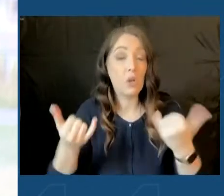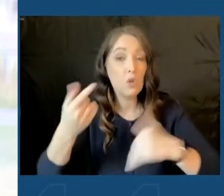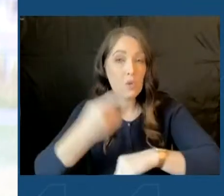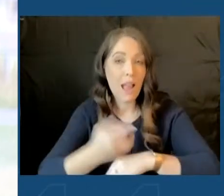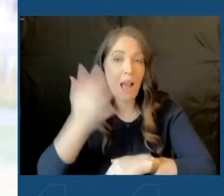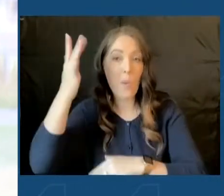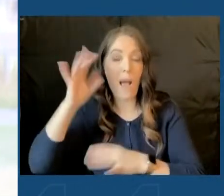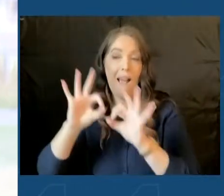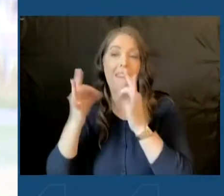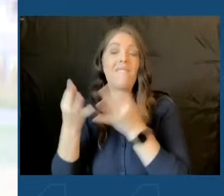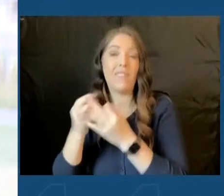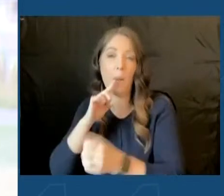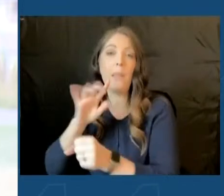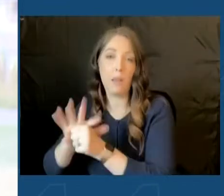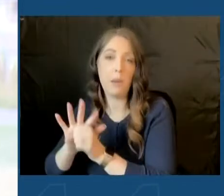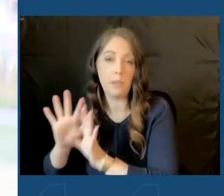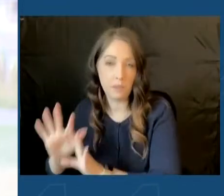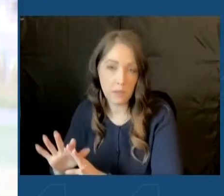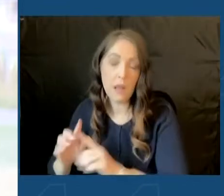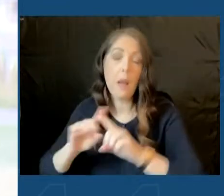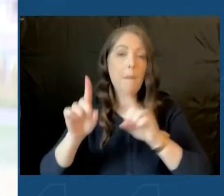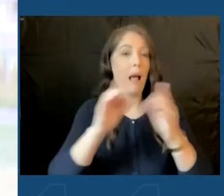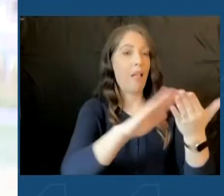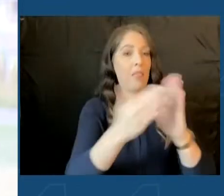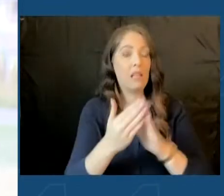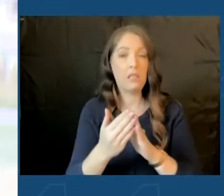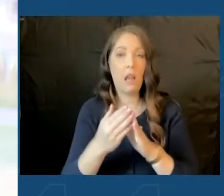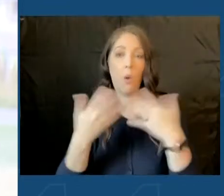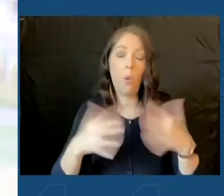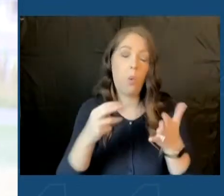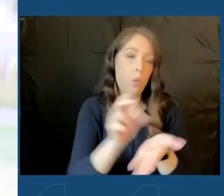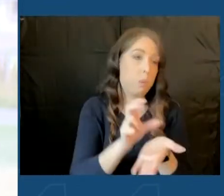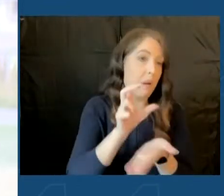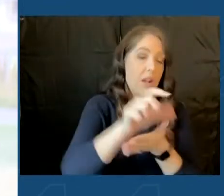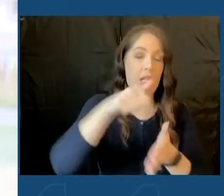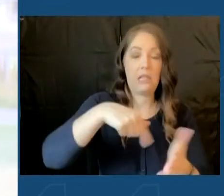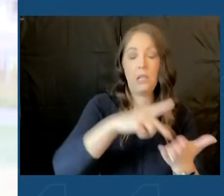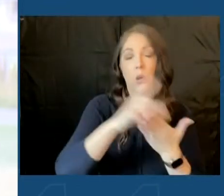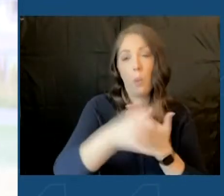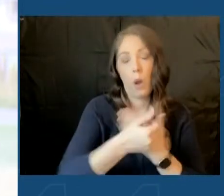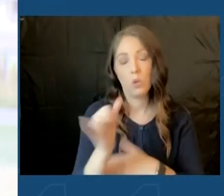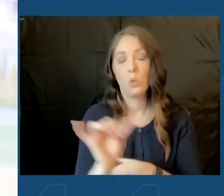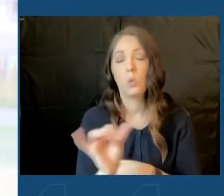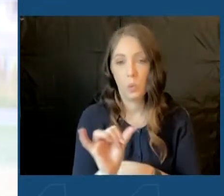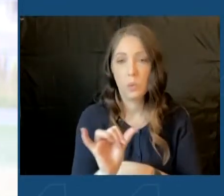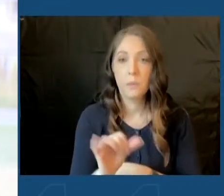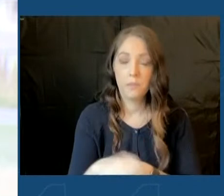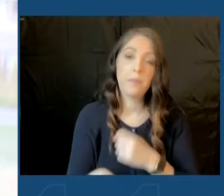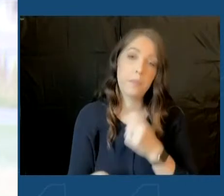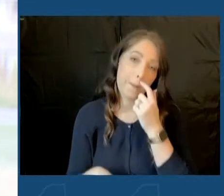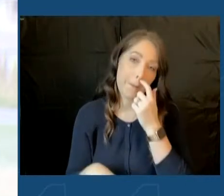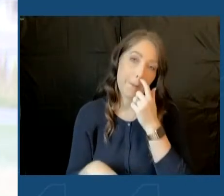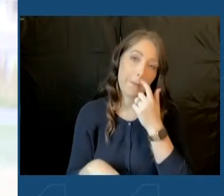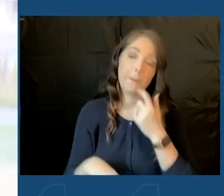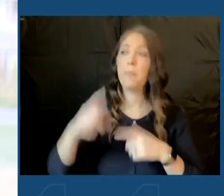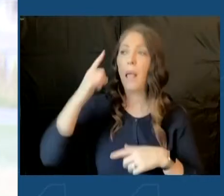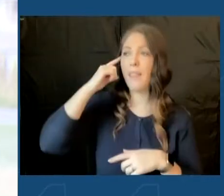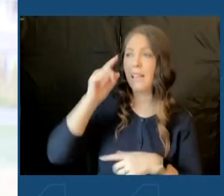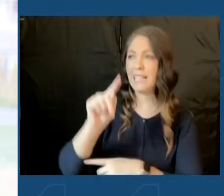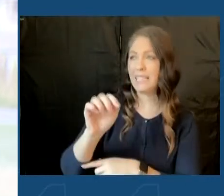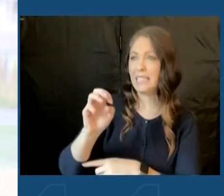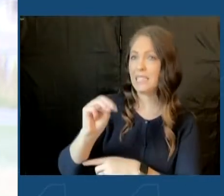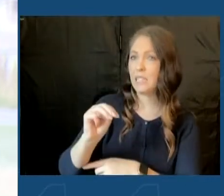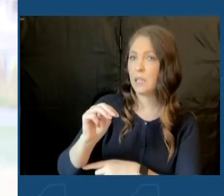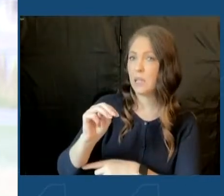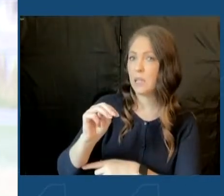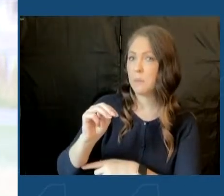the city has been so vested in these projects as well that we're really making a difference. I think Timothy Hogues is here, Tim.